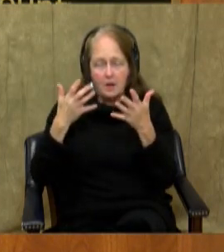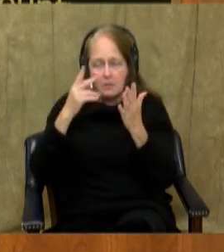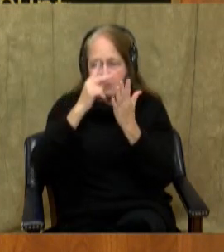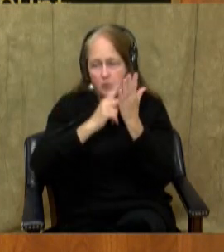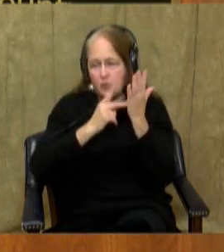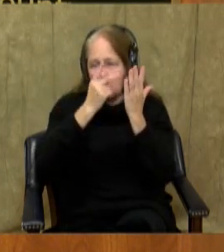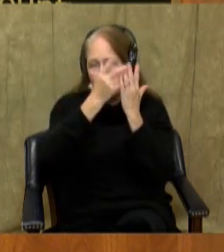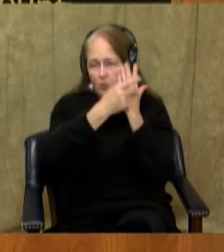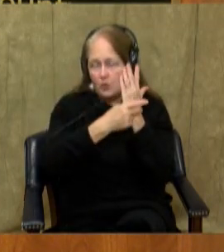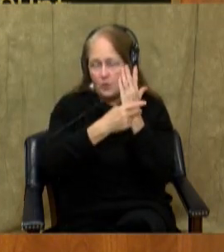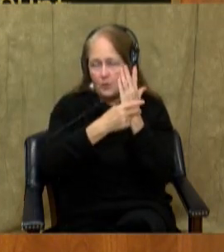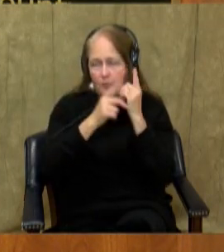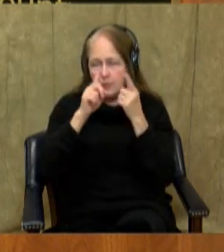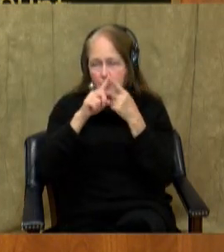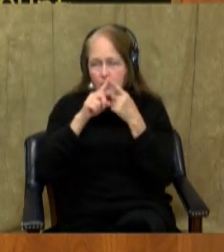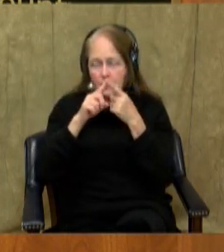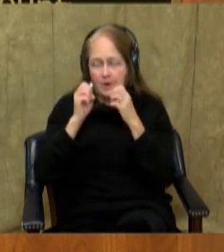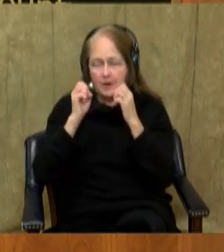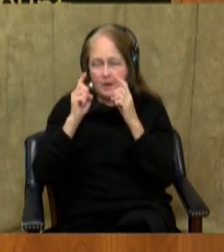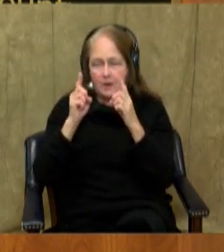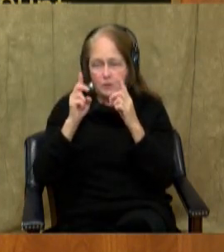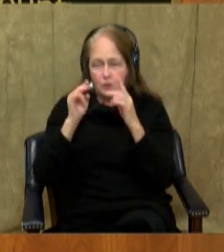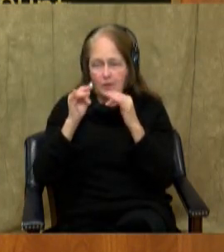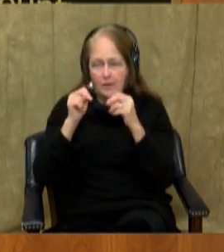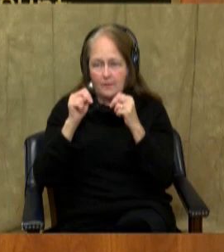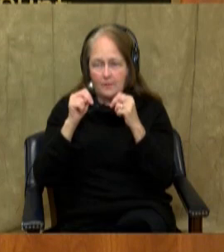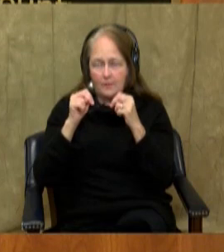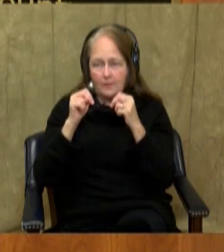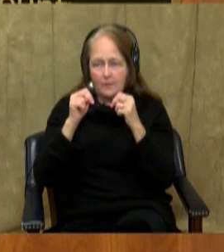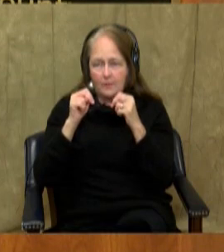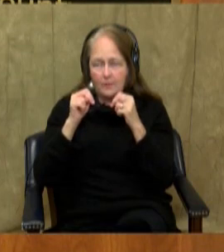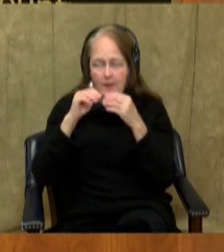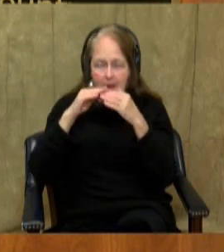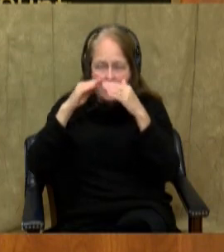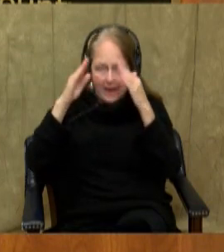programs that were geared toward education, that were geared toward